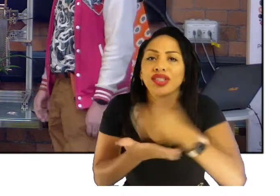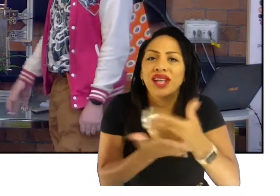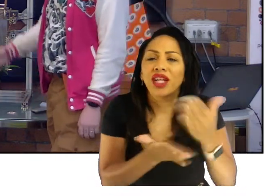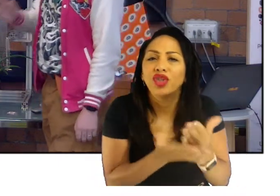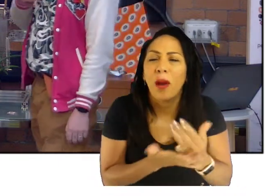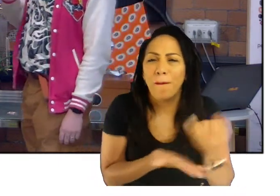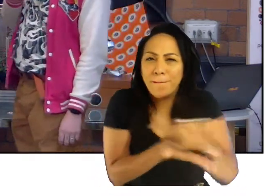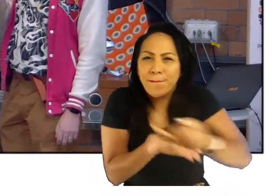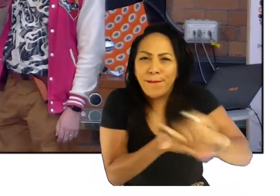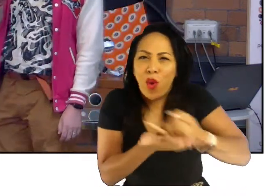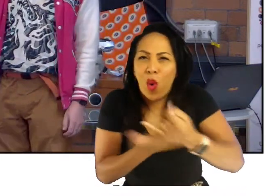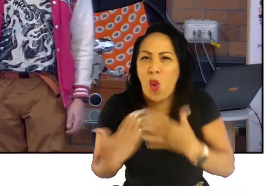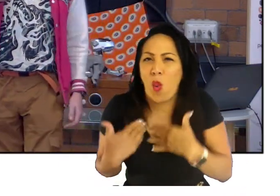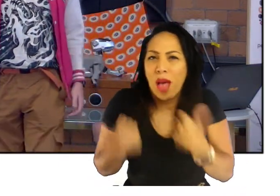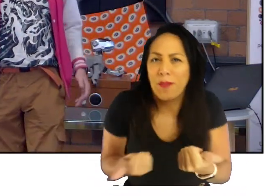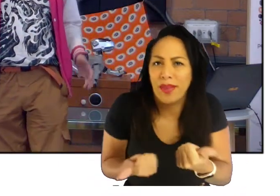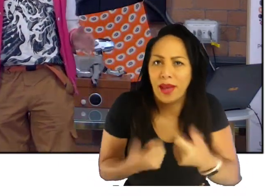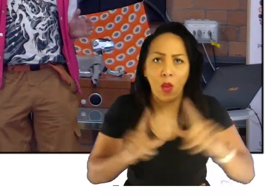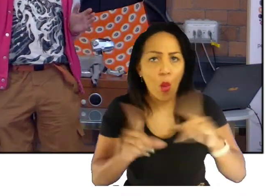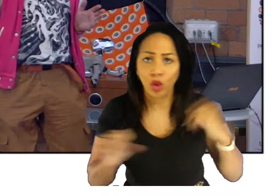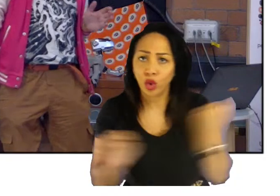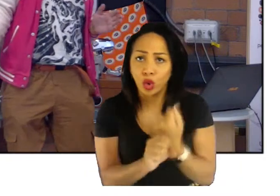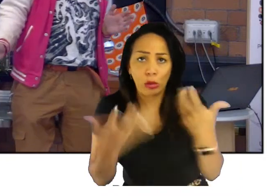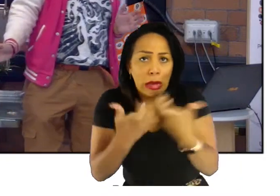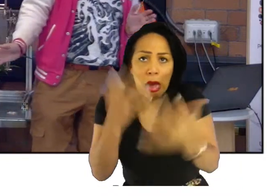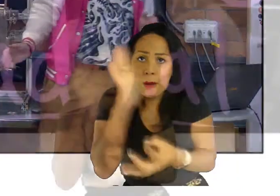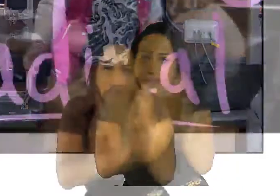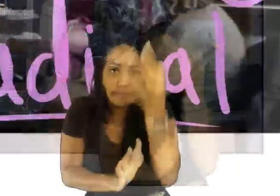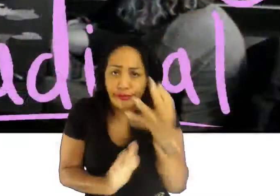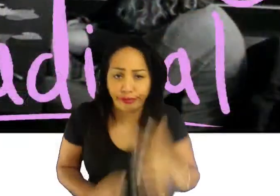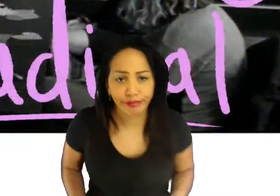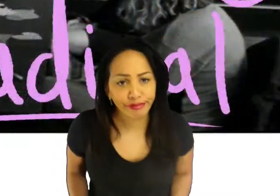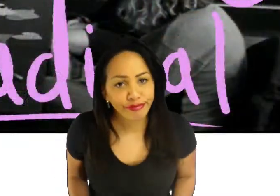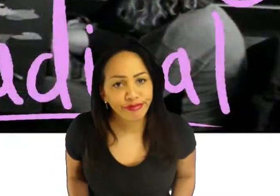Graham. Hello, lovely, cheerful,